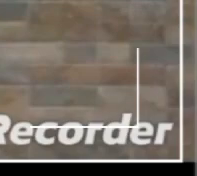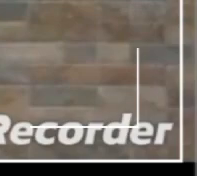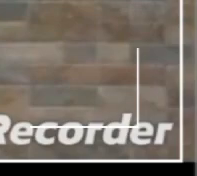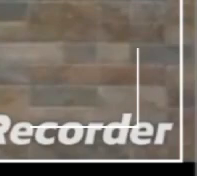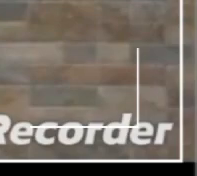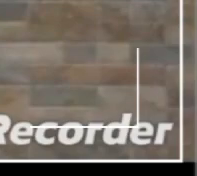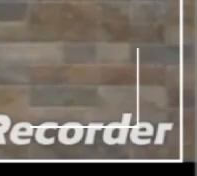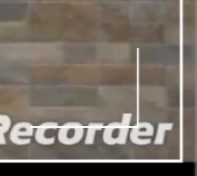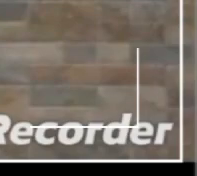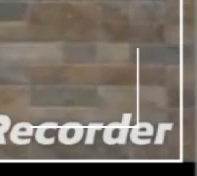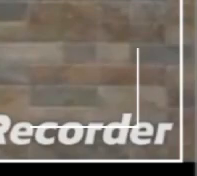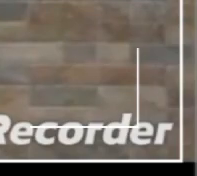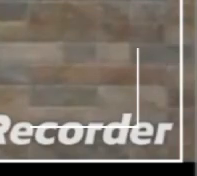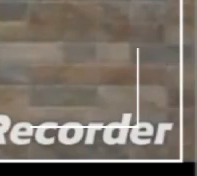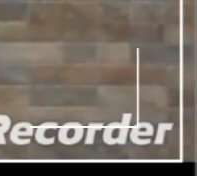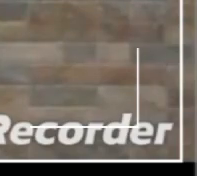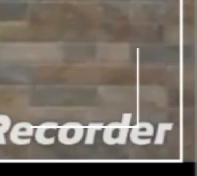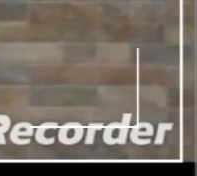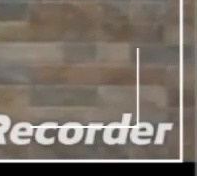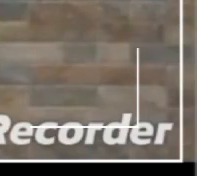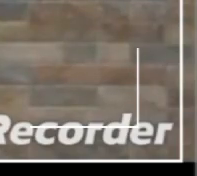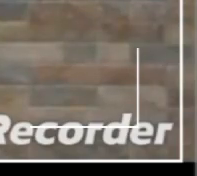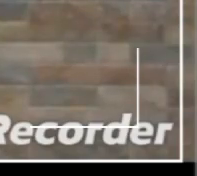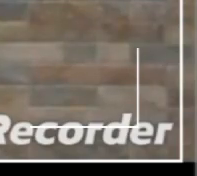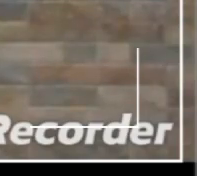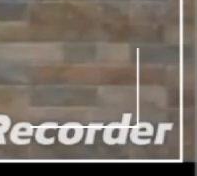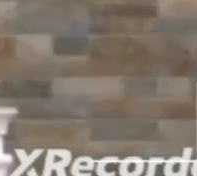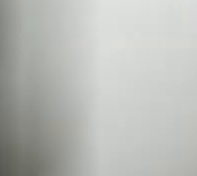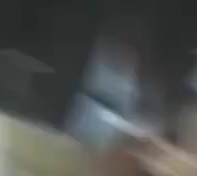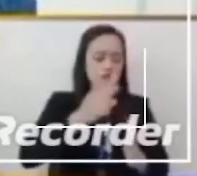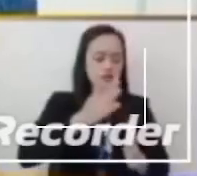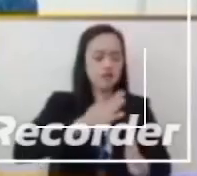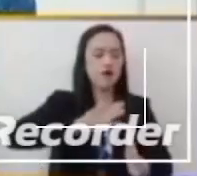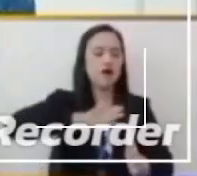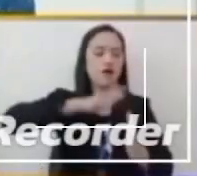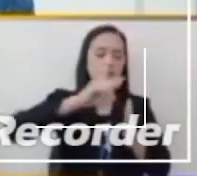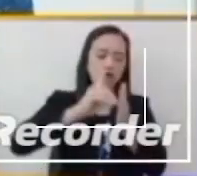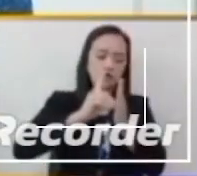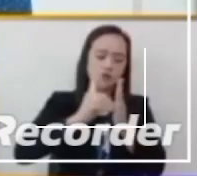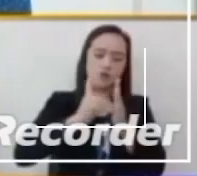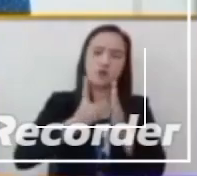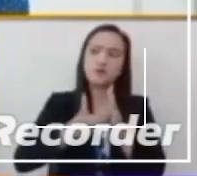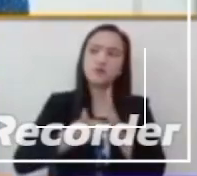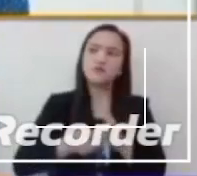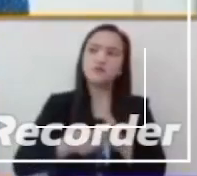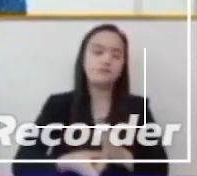earthly ministry. Kaya bago pa magkaroon ng Katoliko, mga kapatid,